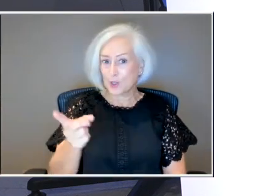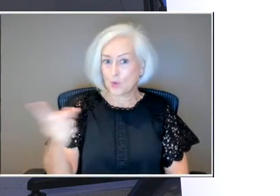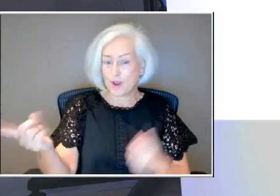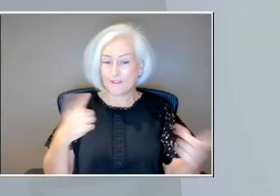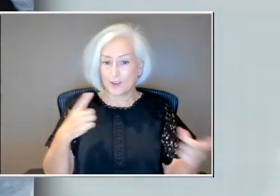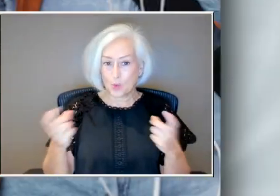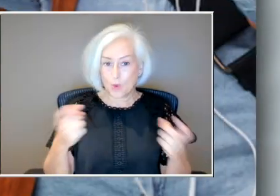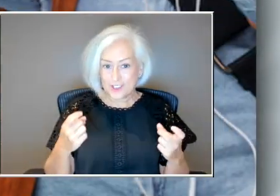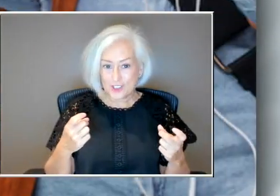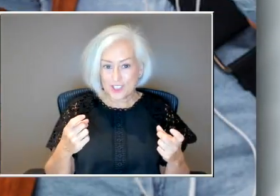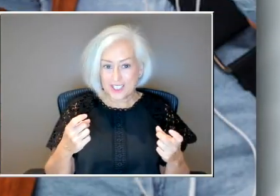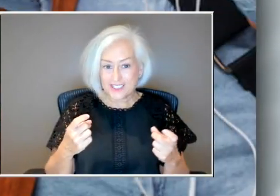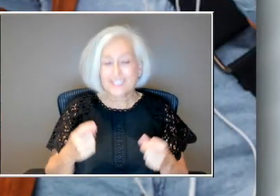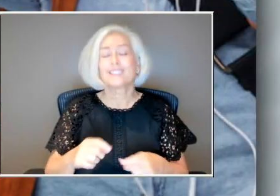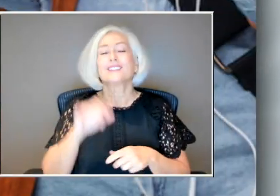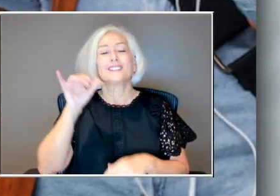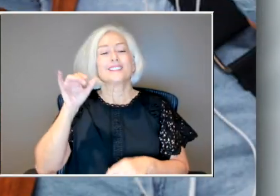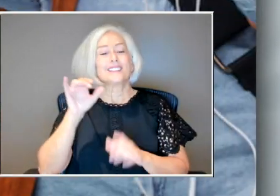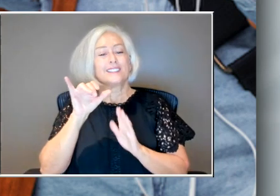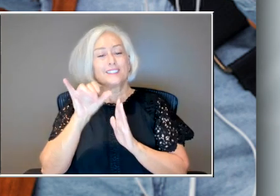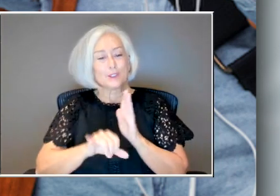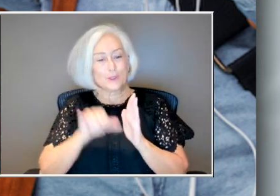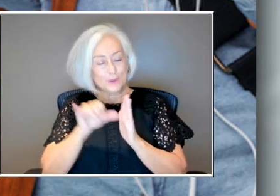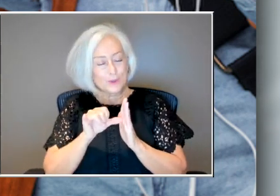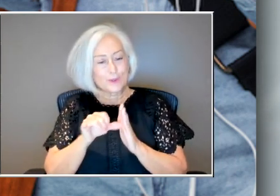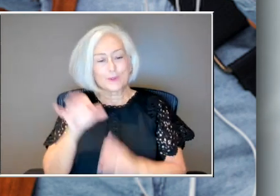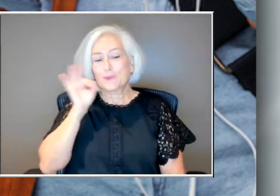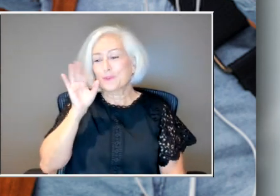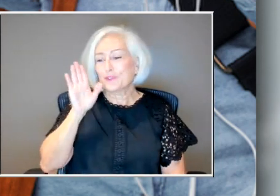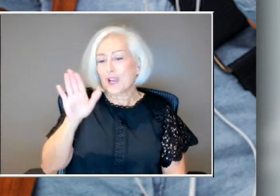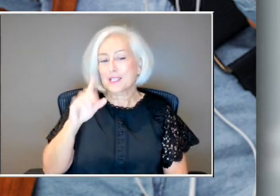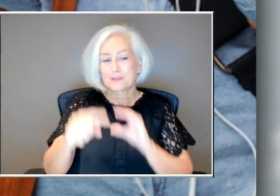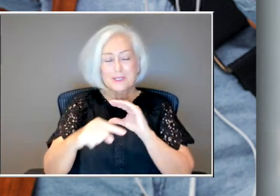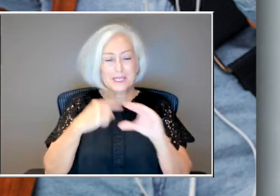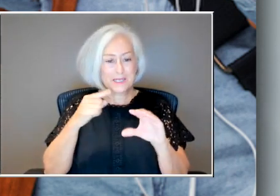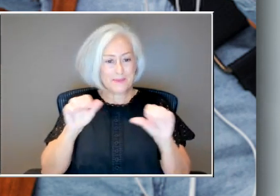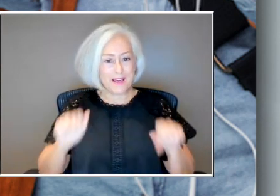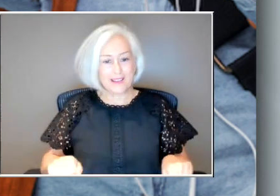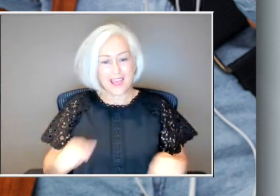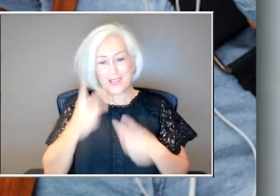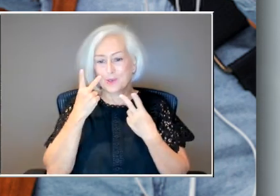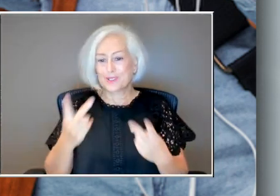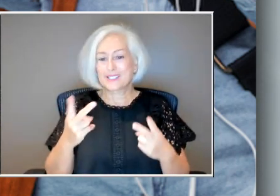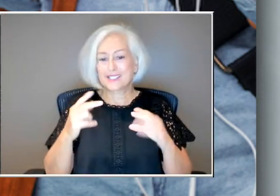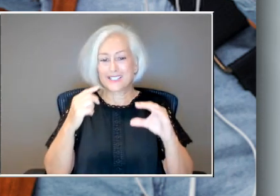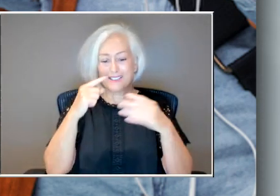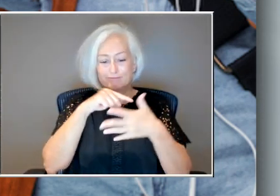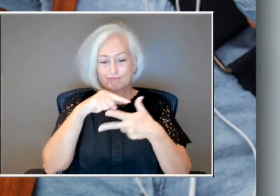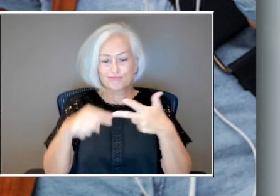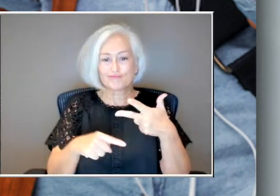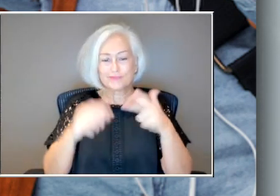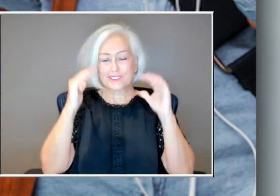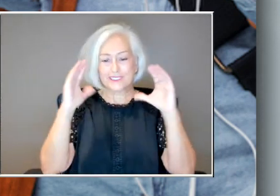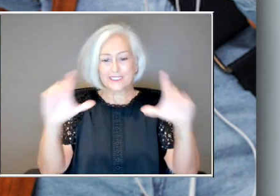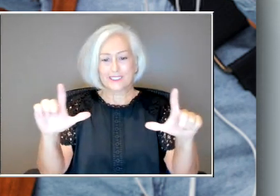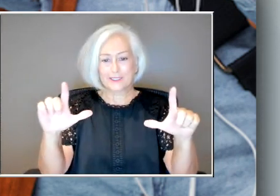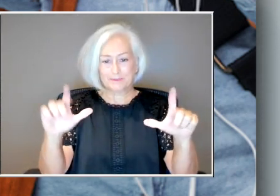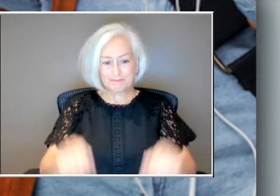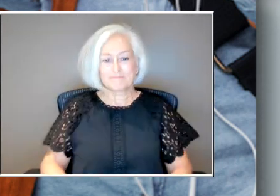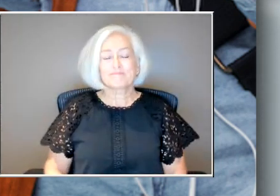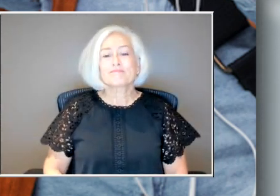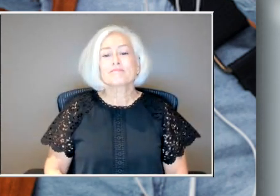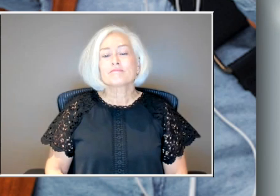you can email the Medical News Network. All that information is right there on your screen, so send in your questions. Dr. Findley, how exactly does endometriosis